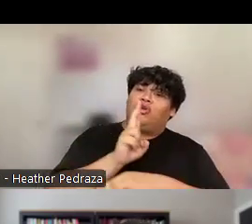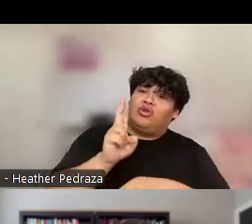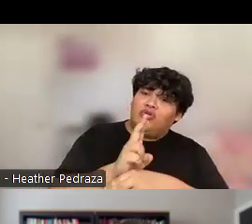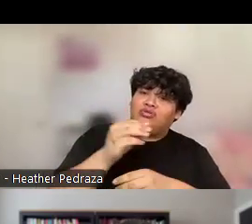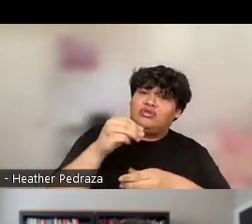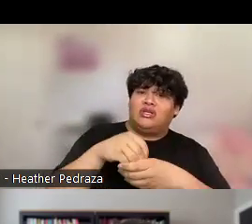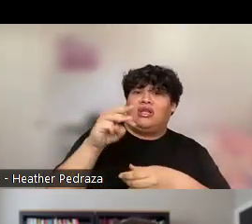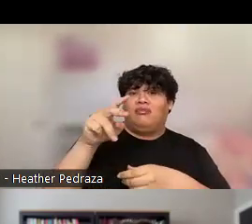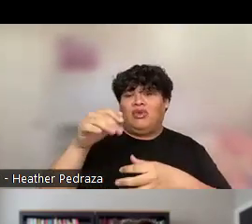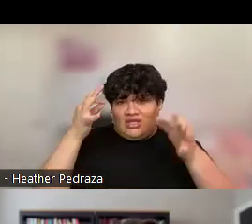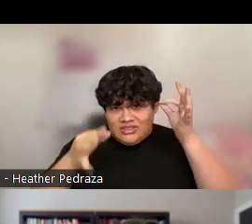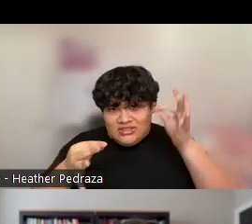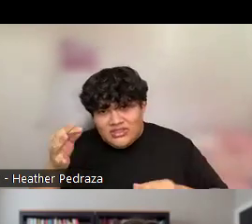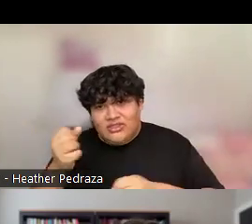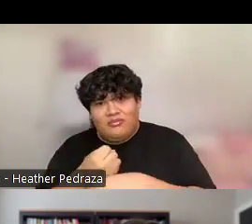MPA decision-making.